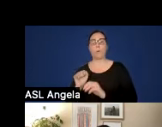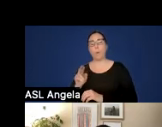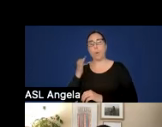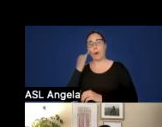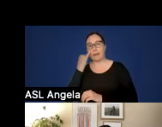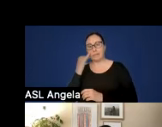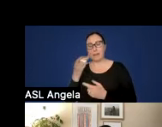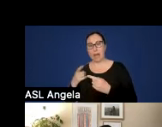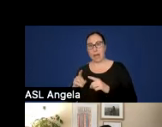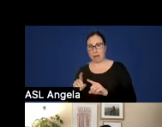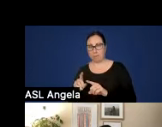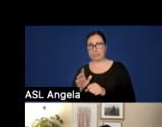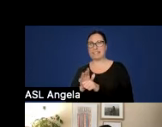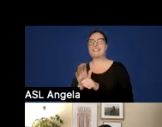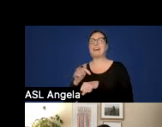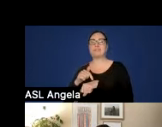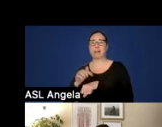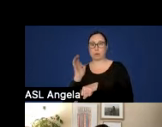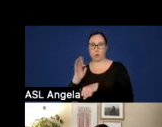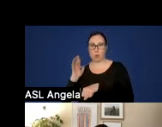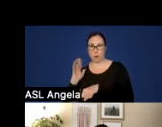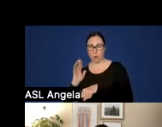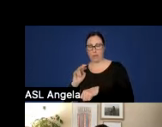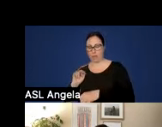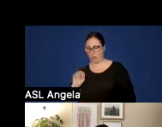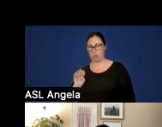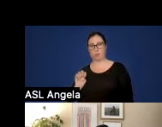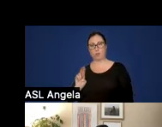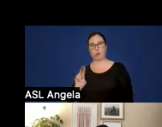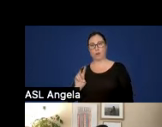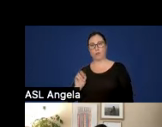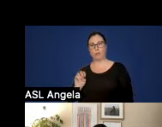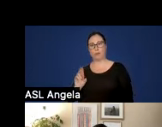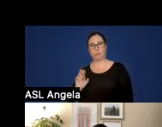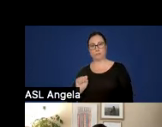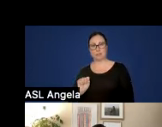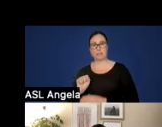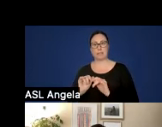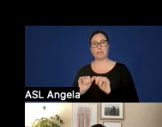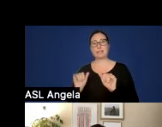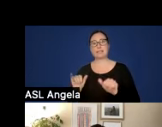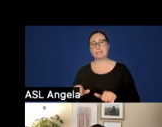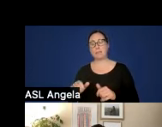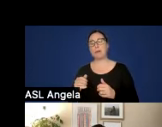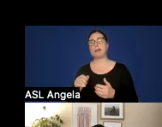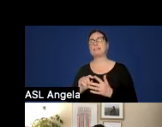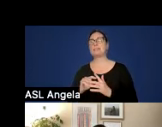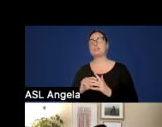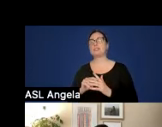enough time ago that the nervous system has started to re-regulate or attempt to